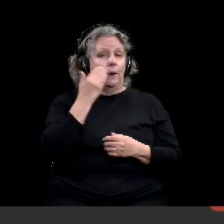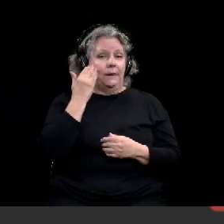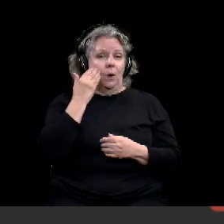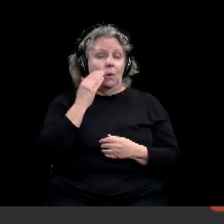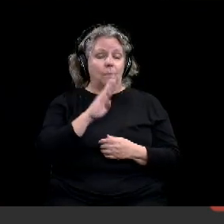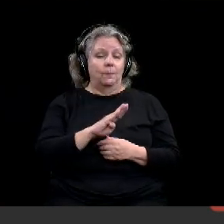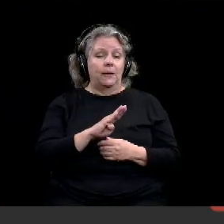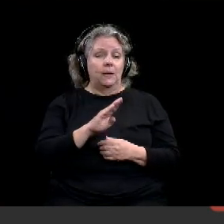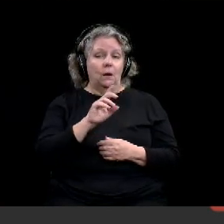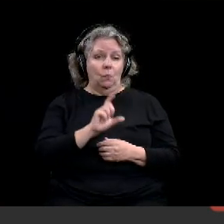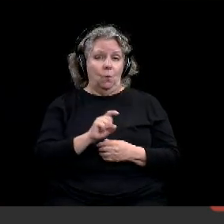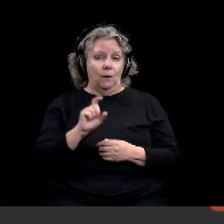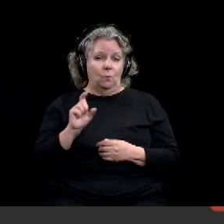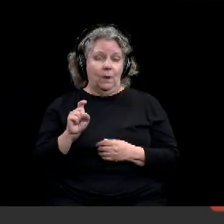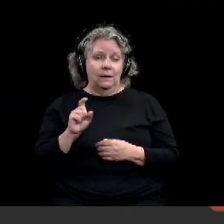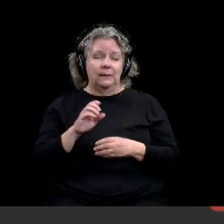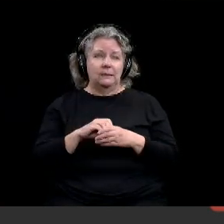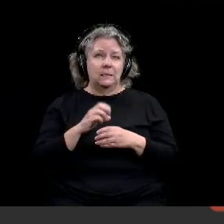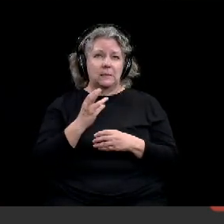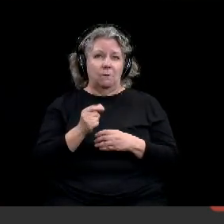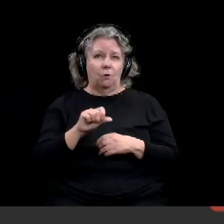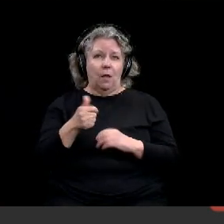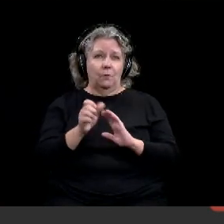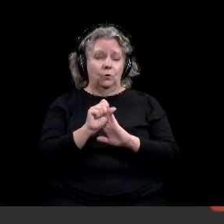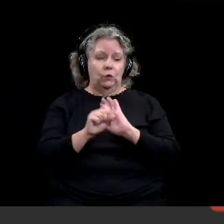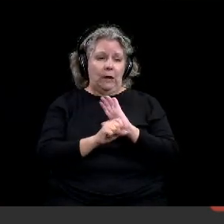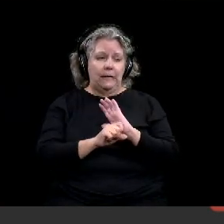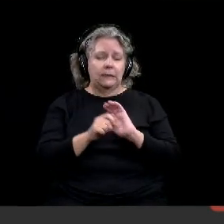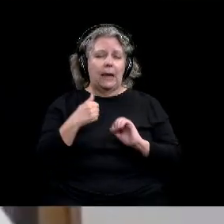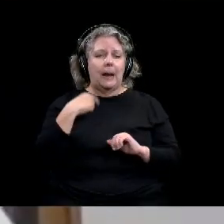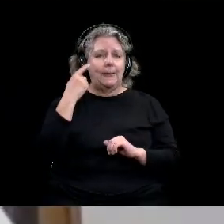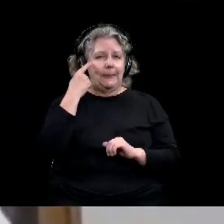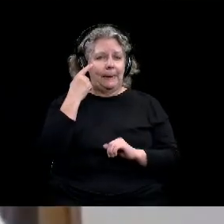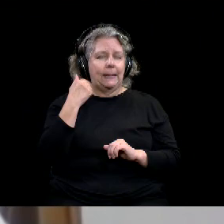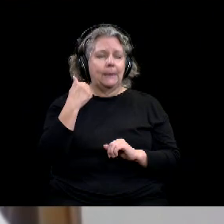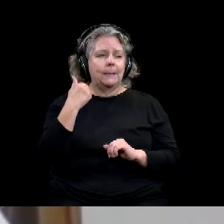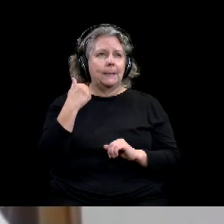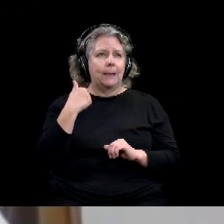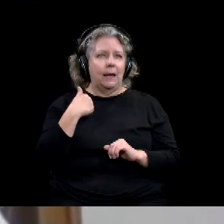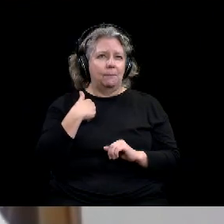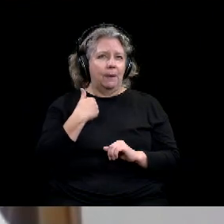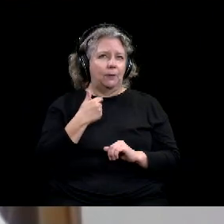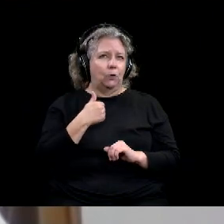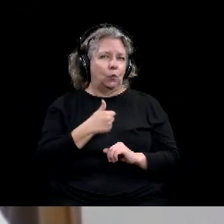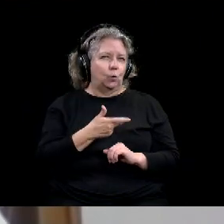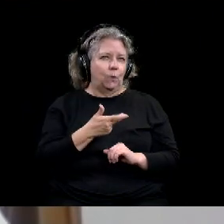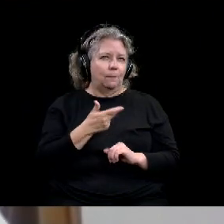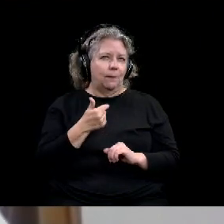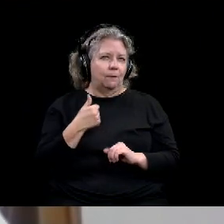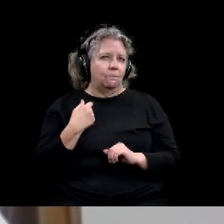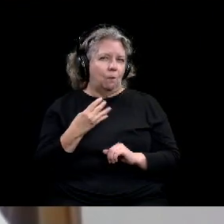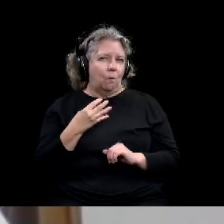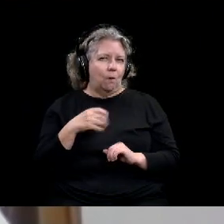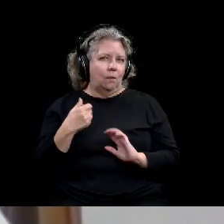count it was 3 or 4, but I honestly, that has been a few days since